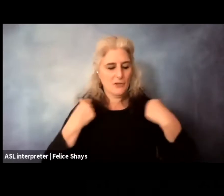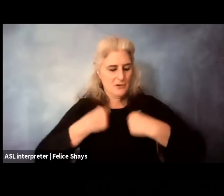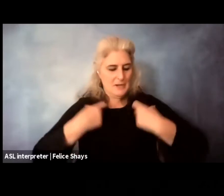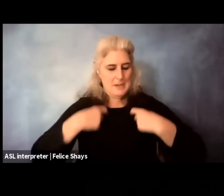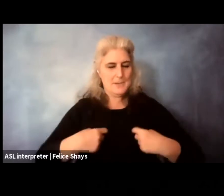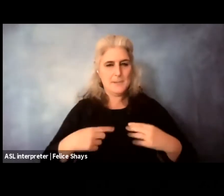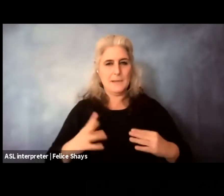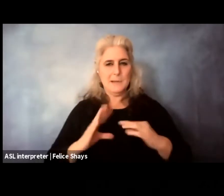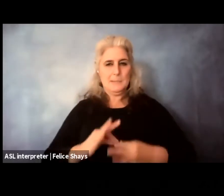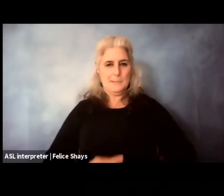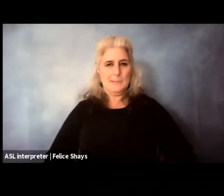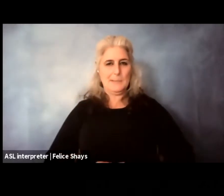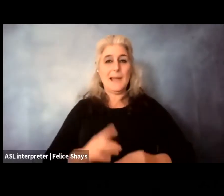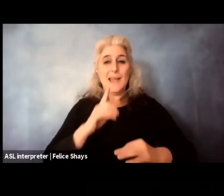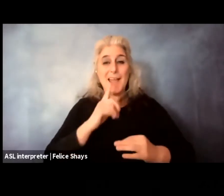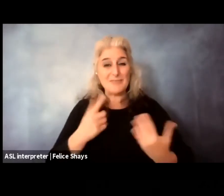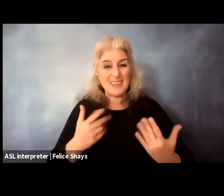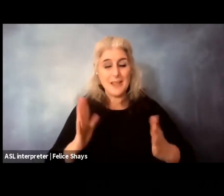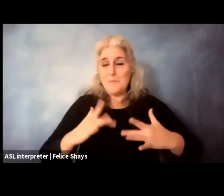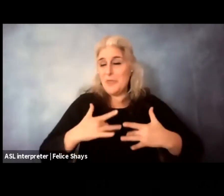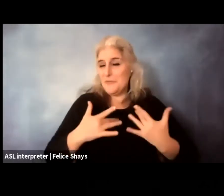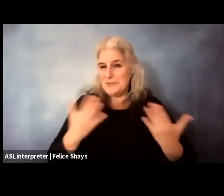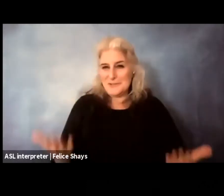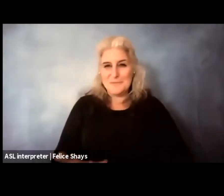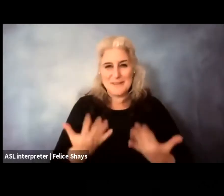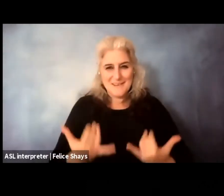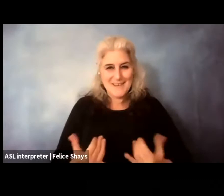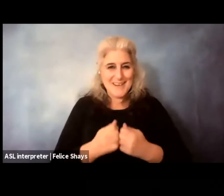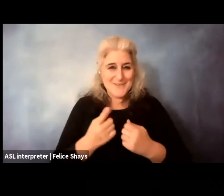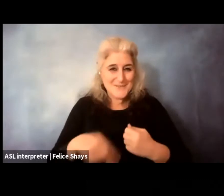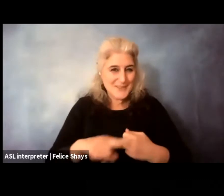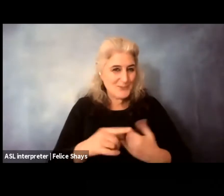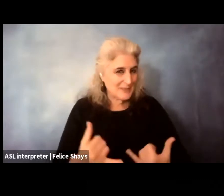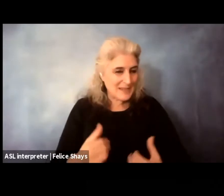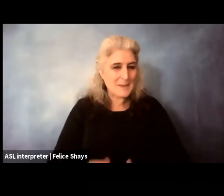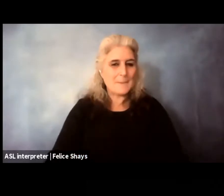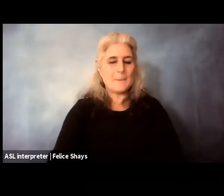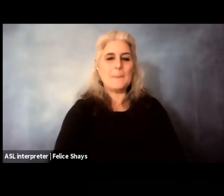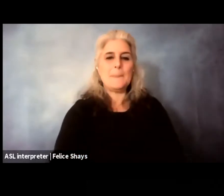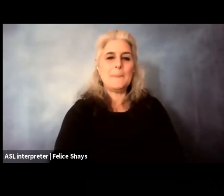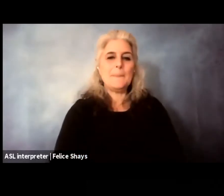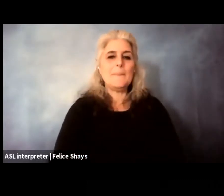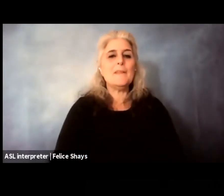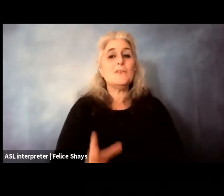it is really, really wonderful to be with you all here today. So